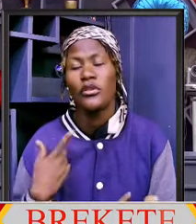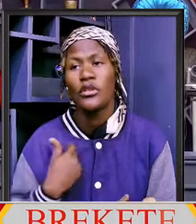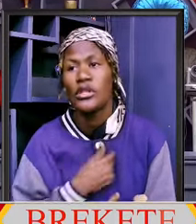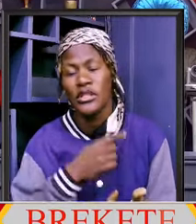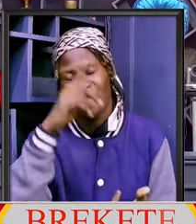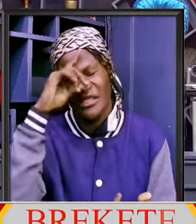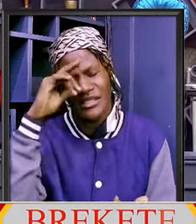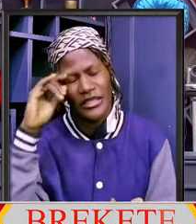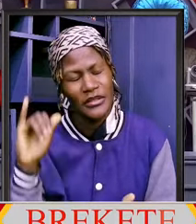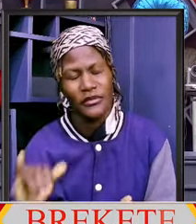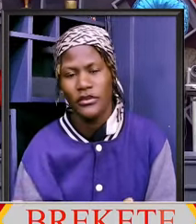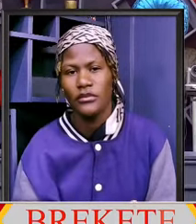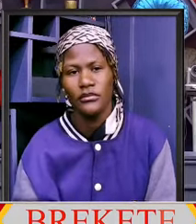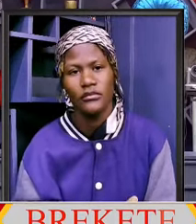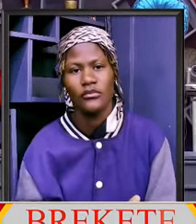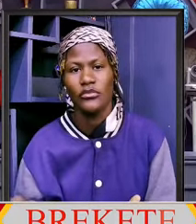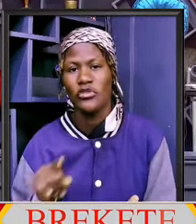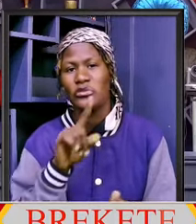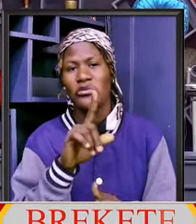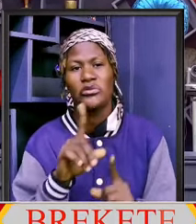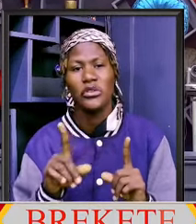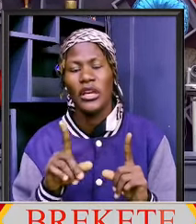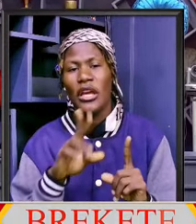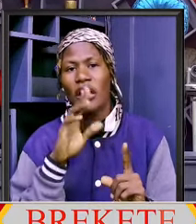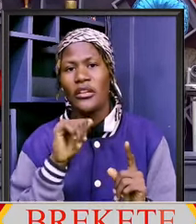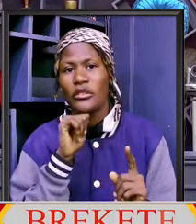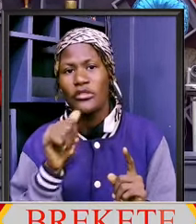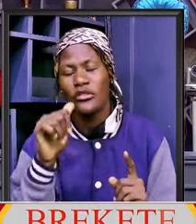Una they suffer? Una no they suffer anything.